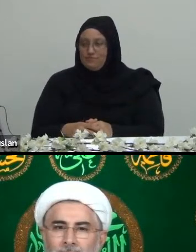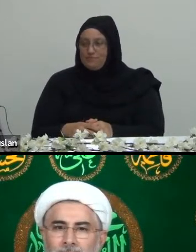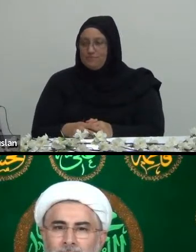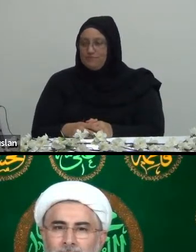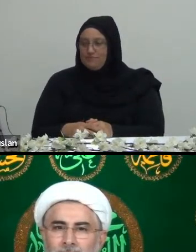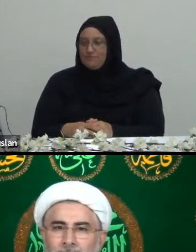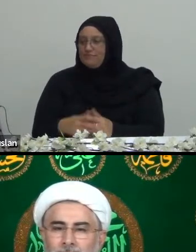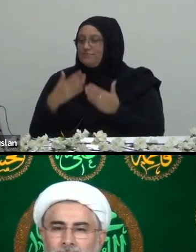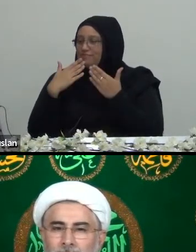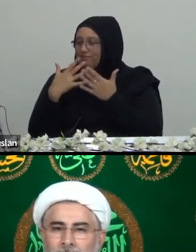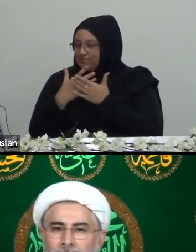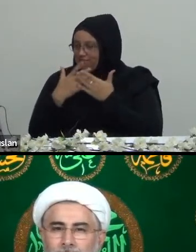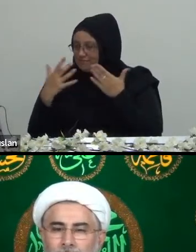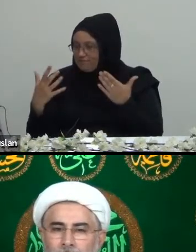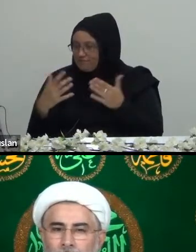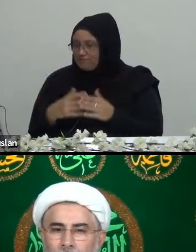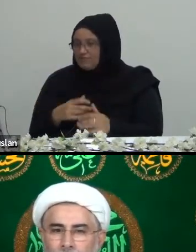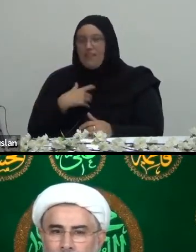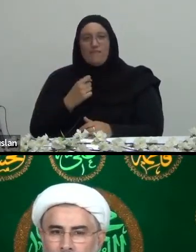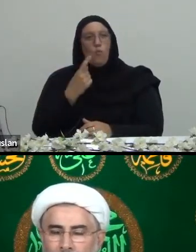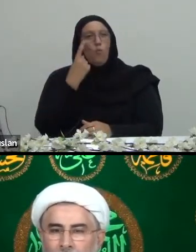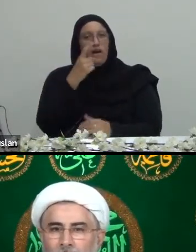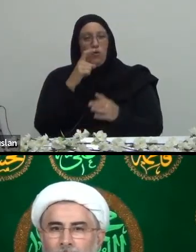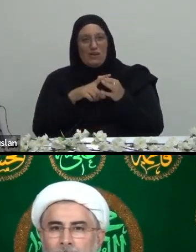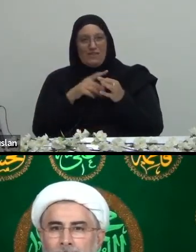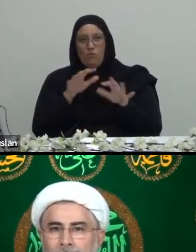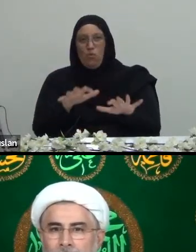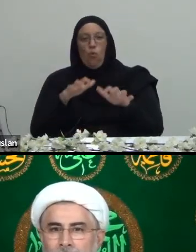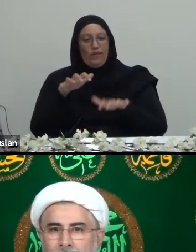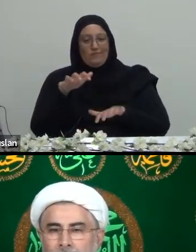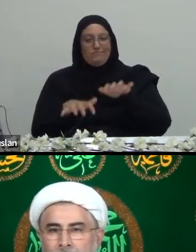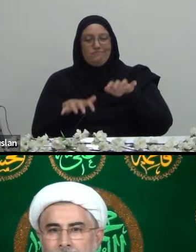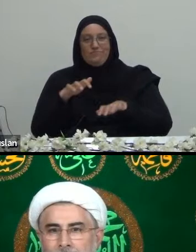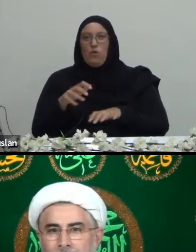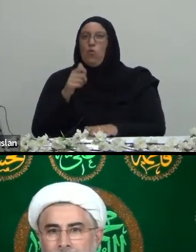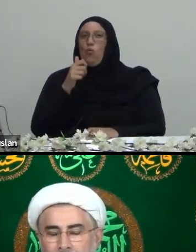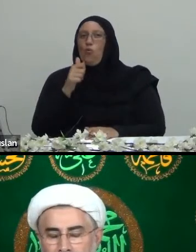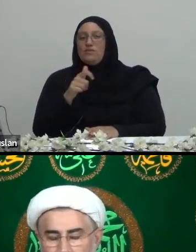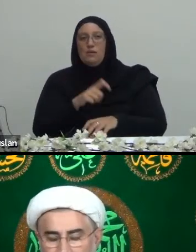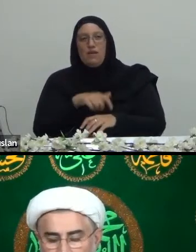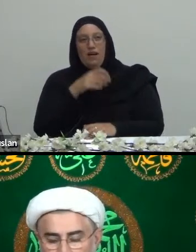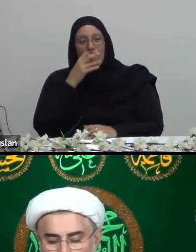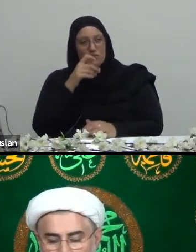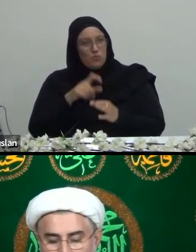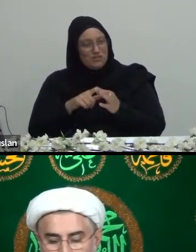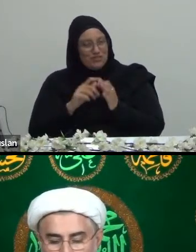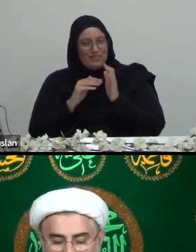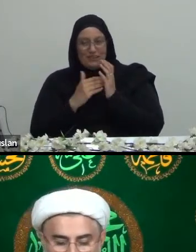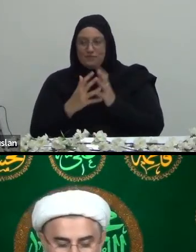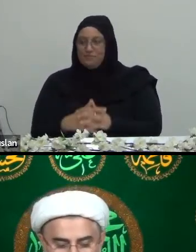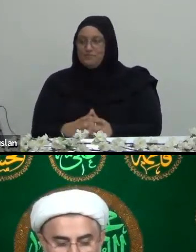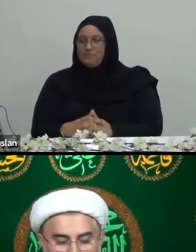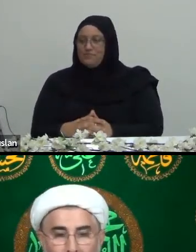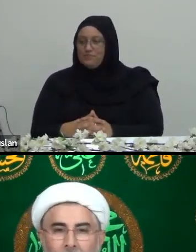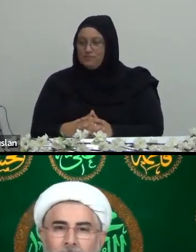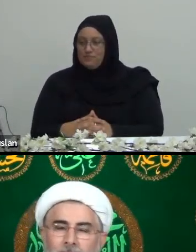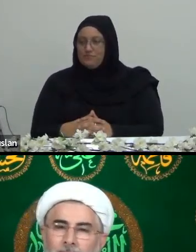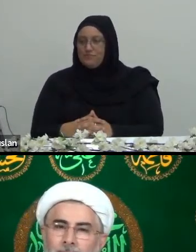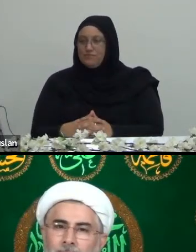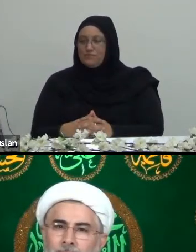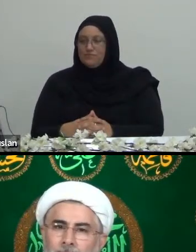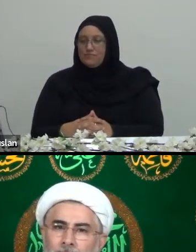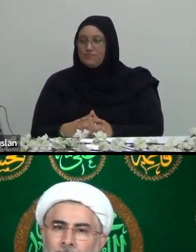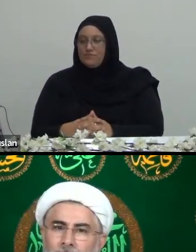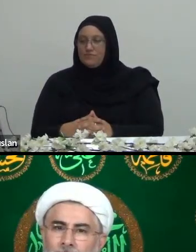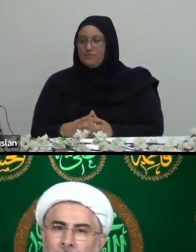Jazakallah khair, Sheikh. Now, I think we've got a question from the audience. Might be a good time to ask that one now. How often do we need